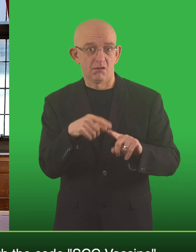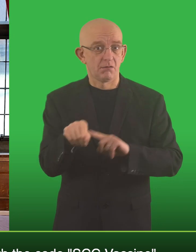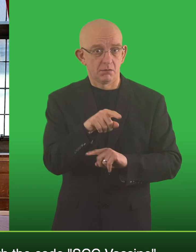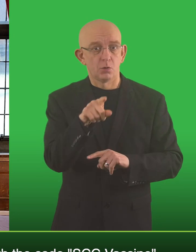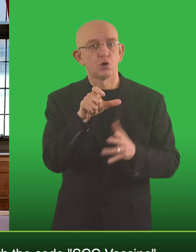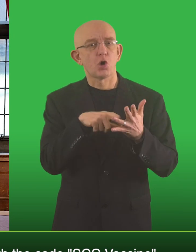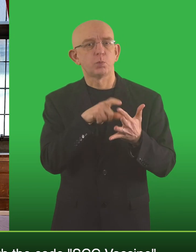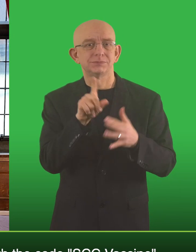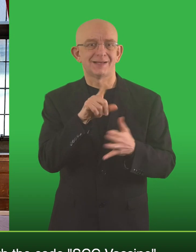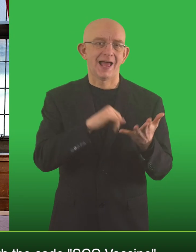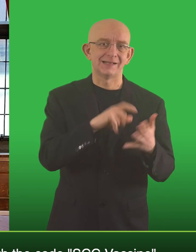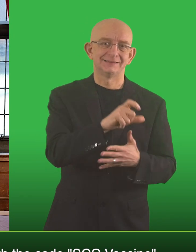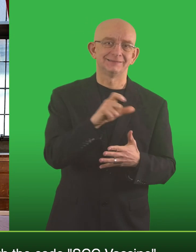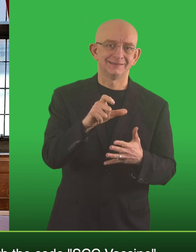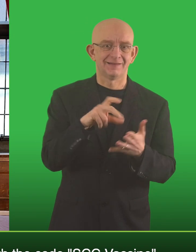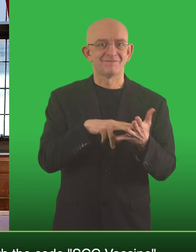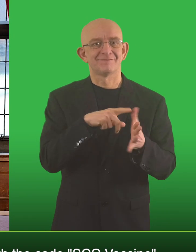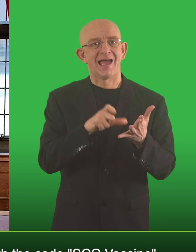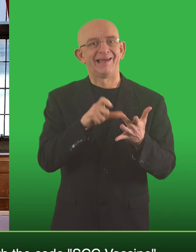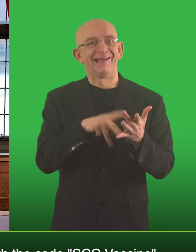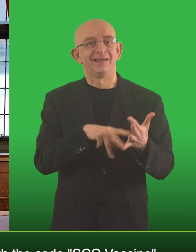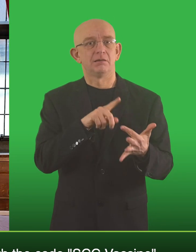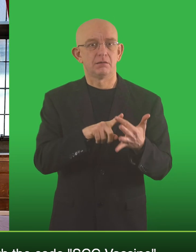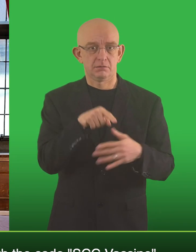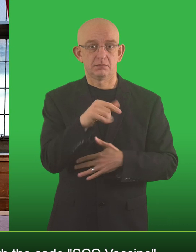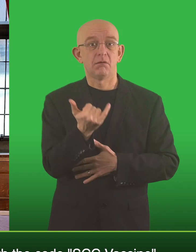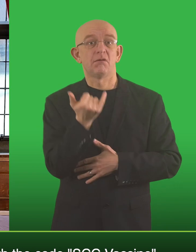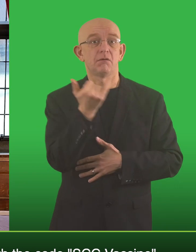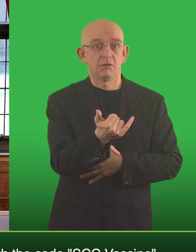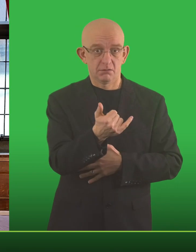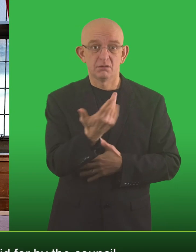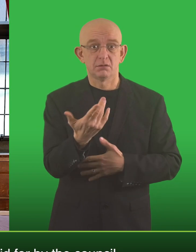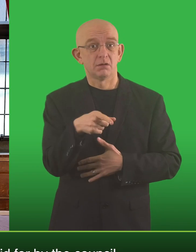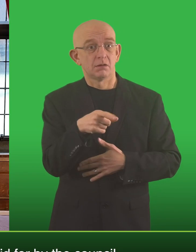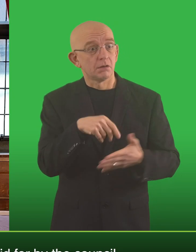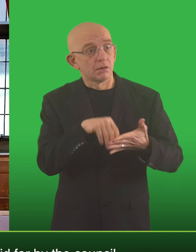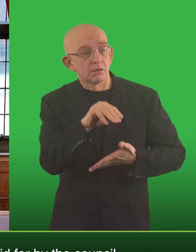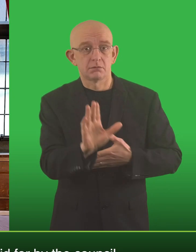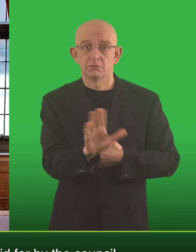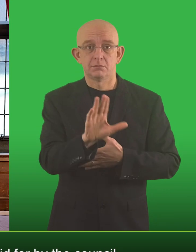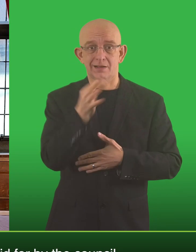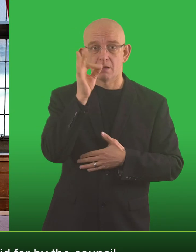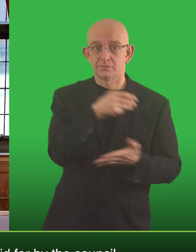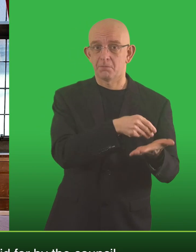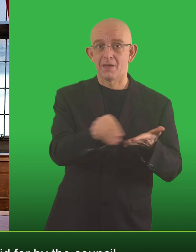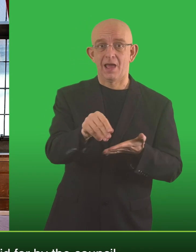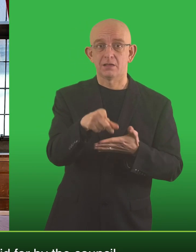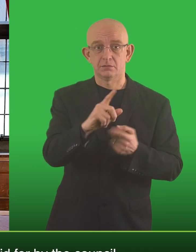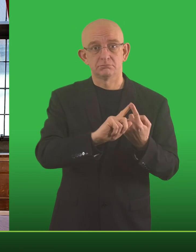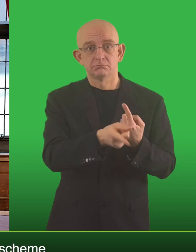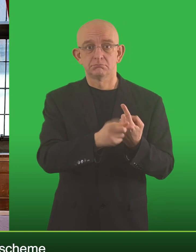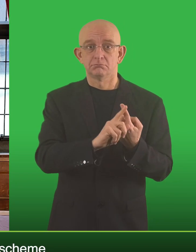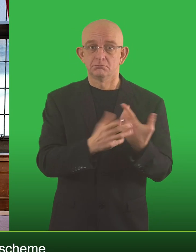235 8997 and book with the code SCC Vaccine. Your trip there and back is going to be paid for by the